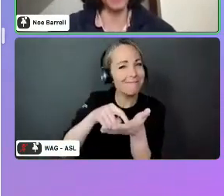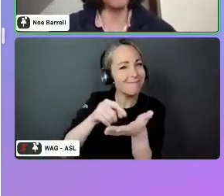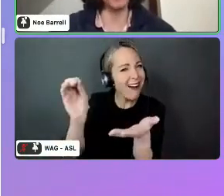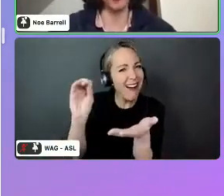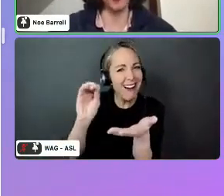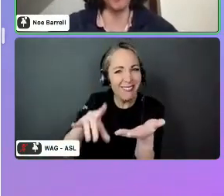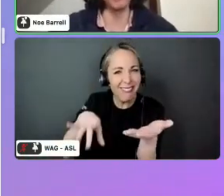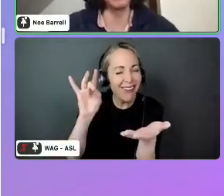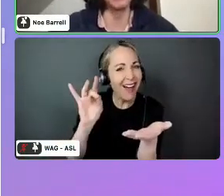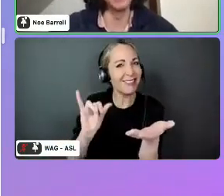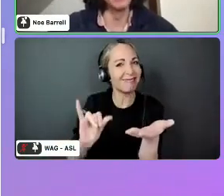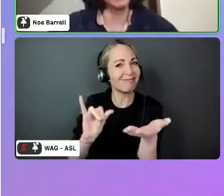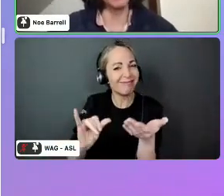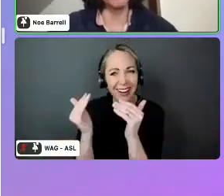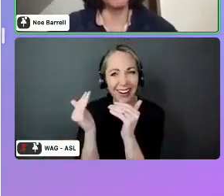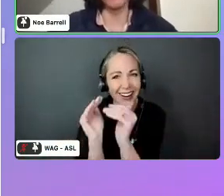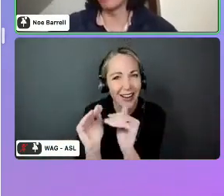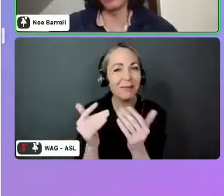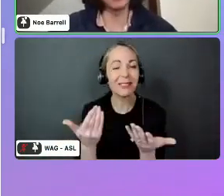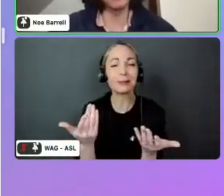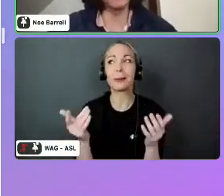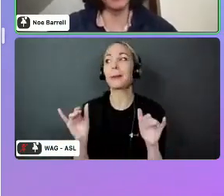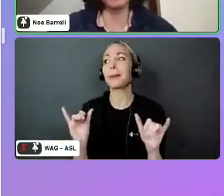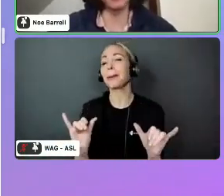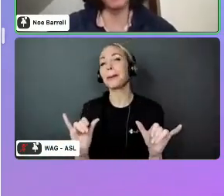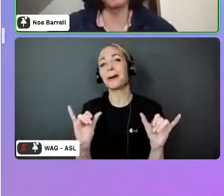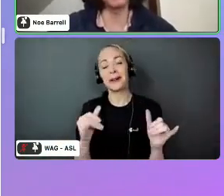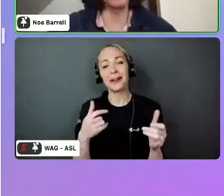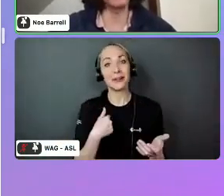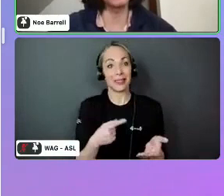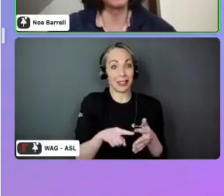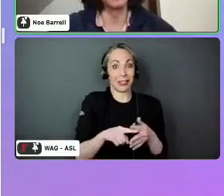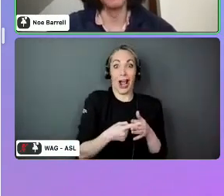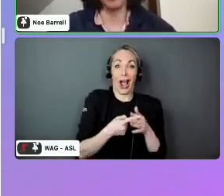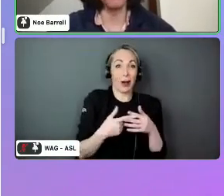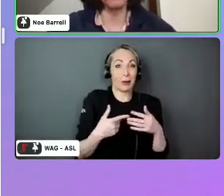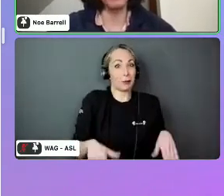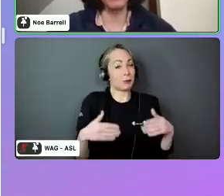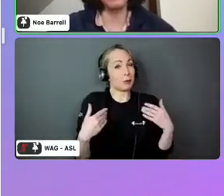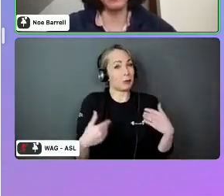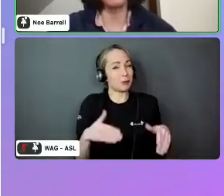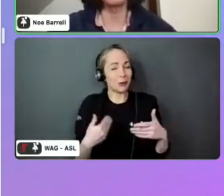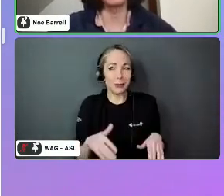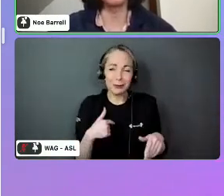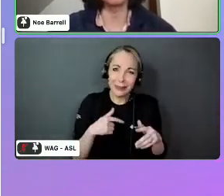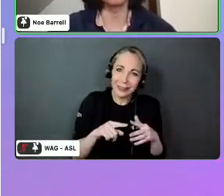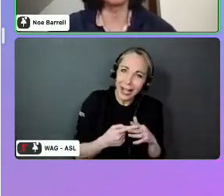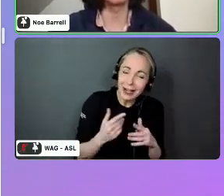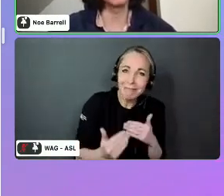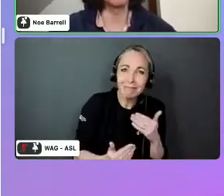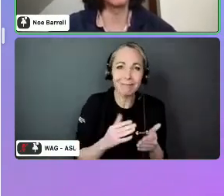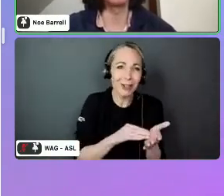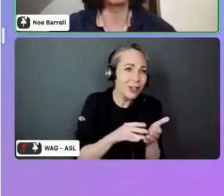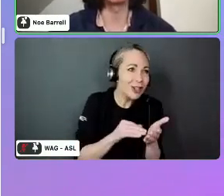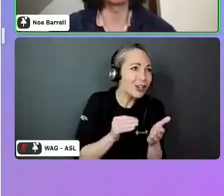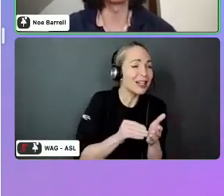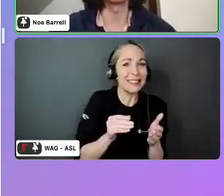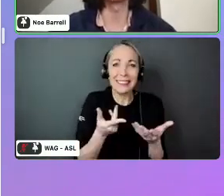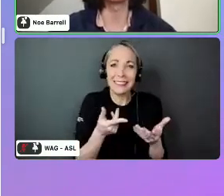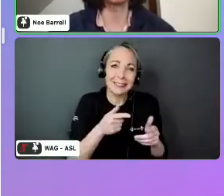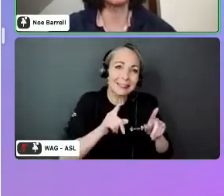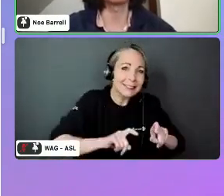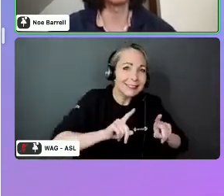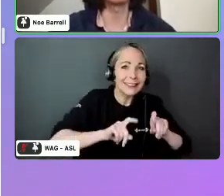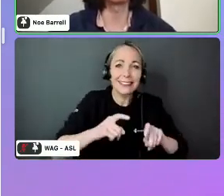a path on our own, and kind of it was very experimental at first. But over the years, our data sets have grown considerably, and our